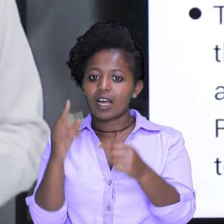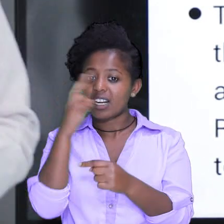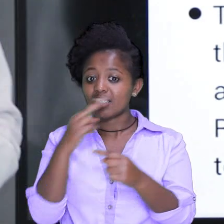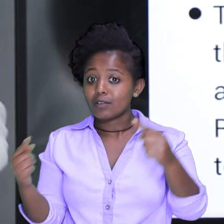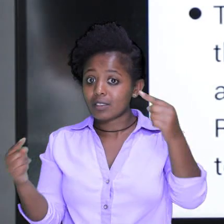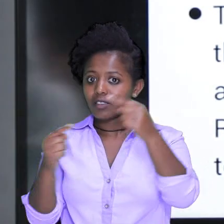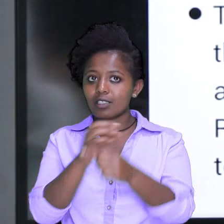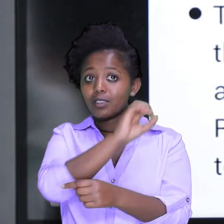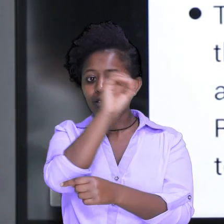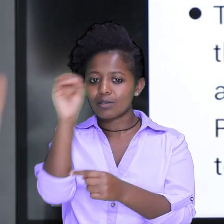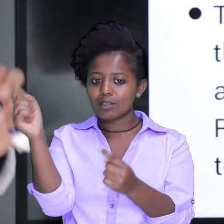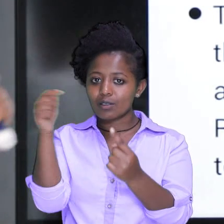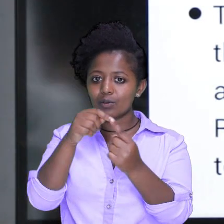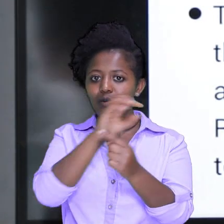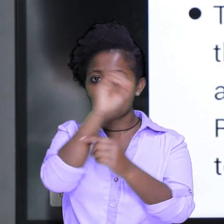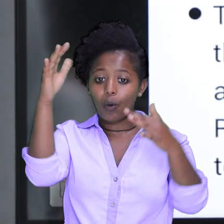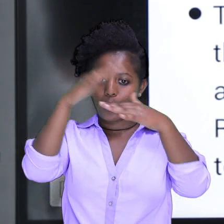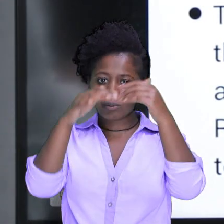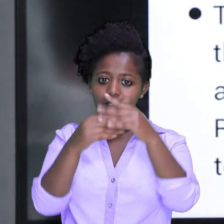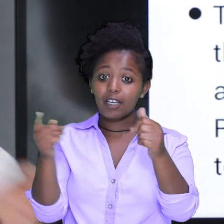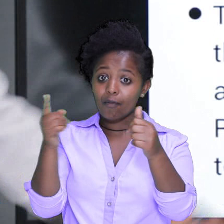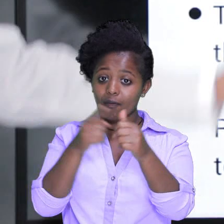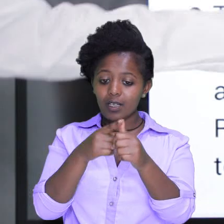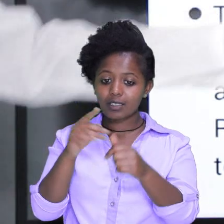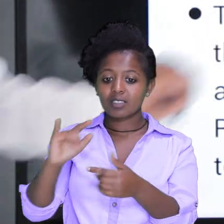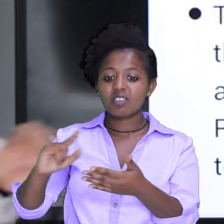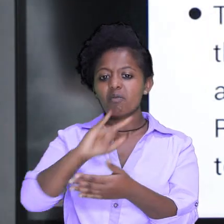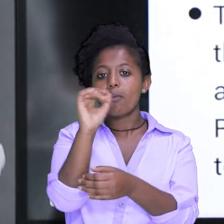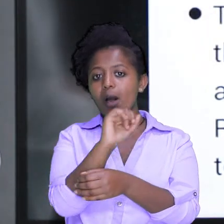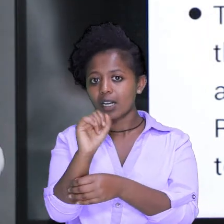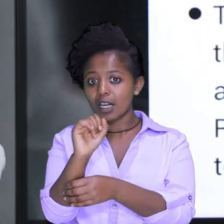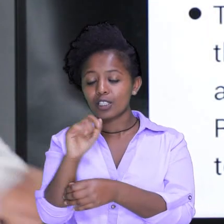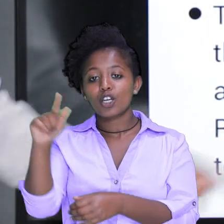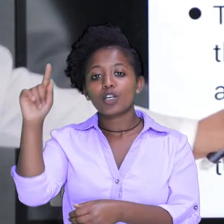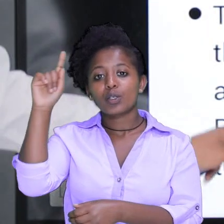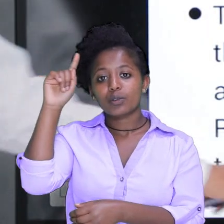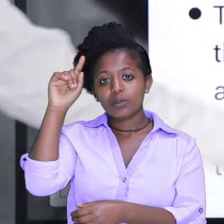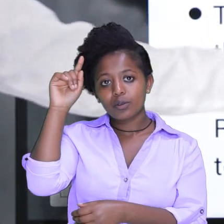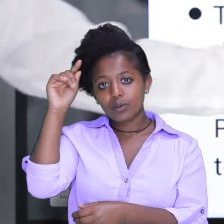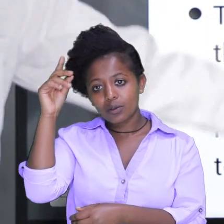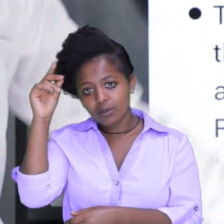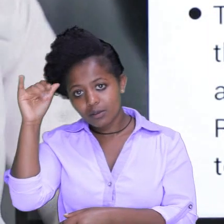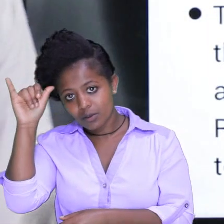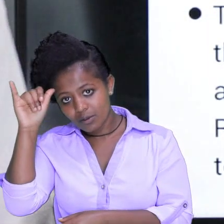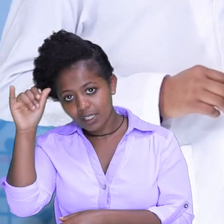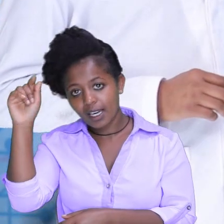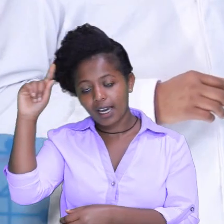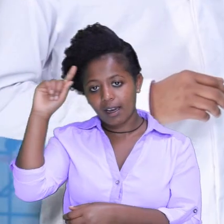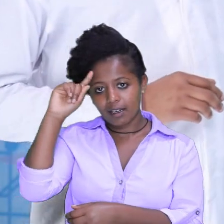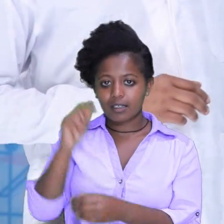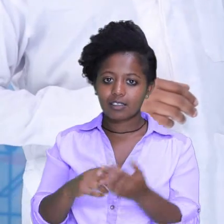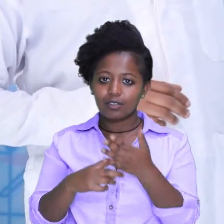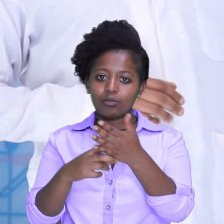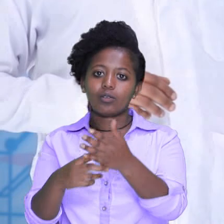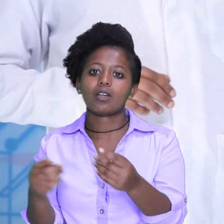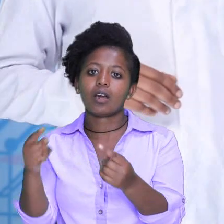orbit. Then the first pilot was Yuri Gagarin. Russian pilot was the first human journey